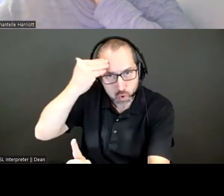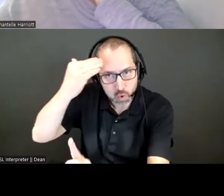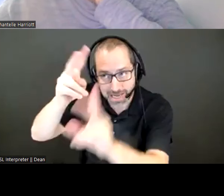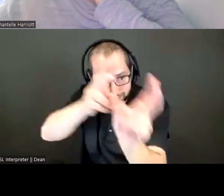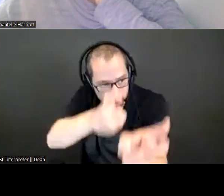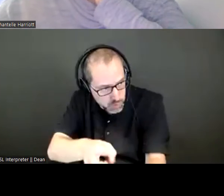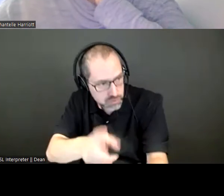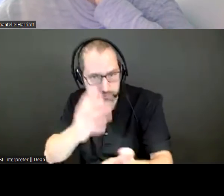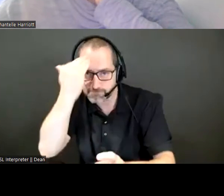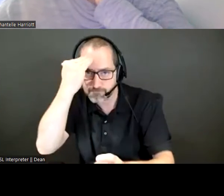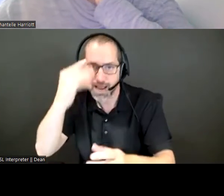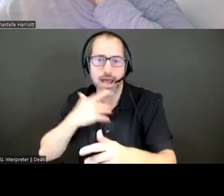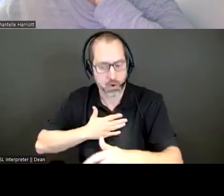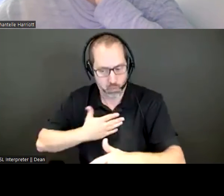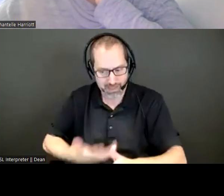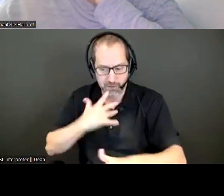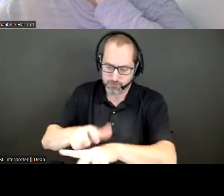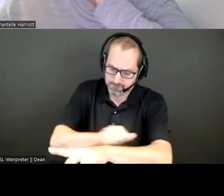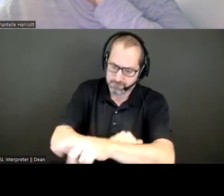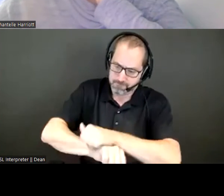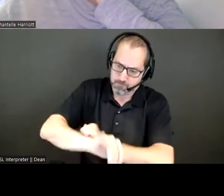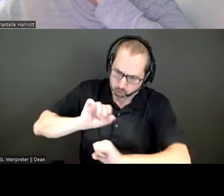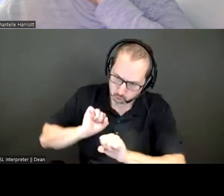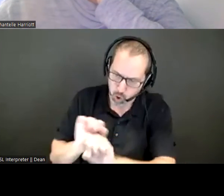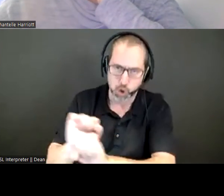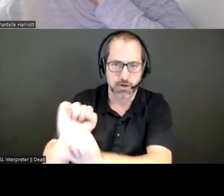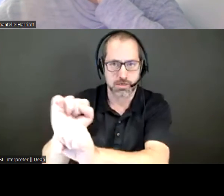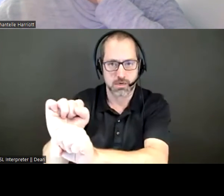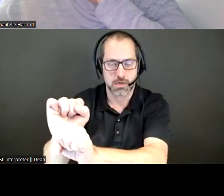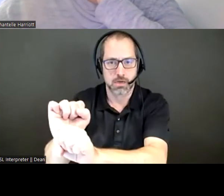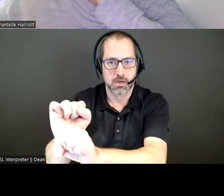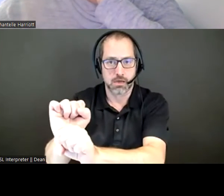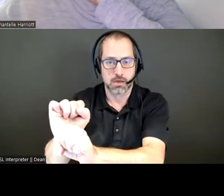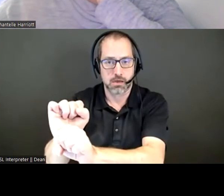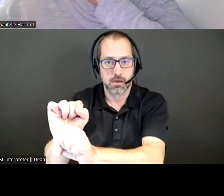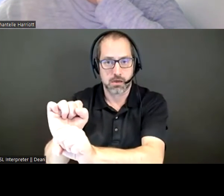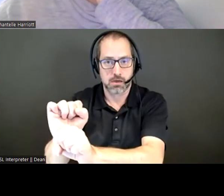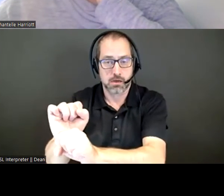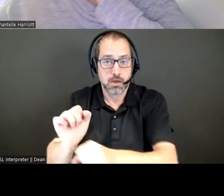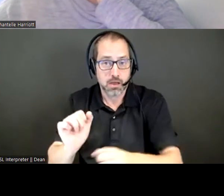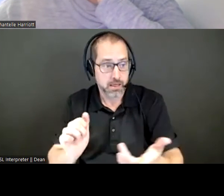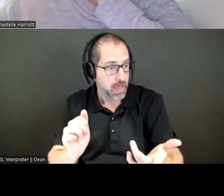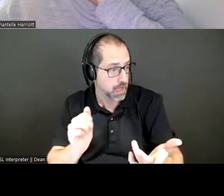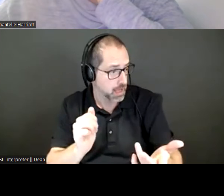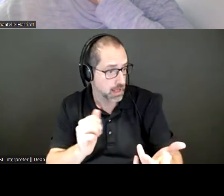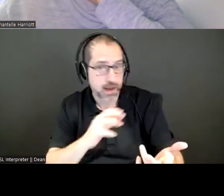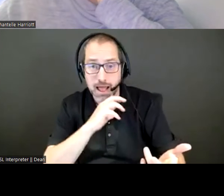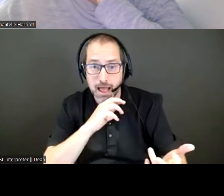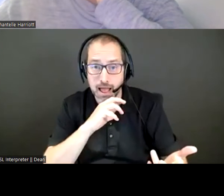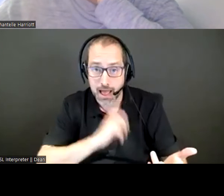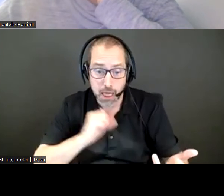work so that we prevent elder mistreatment, elder